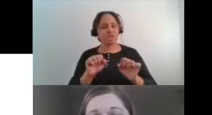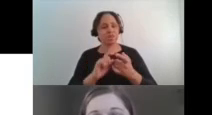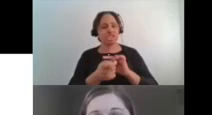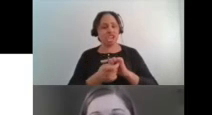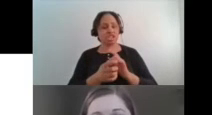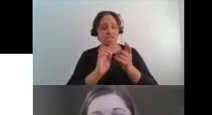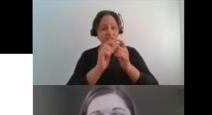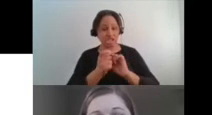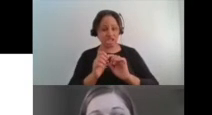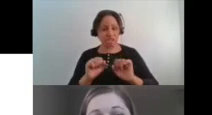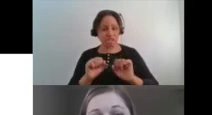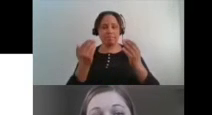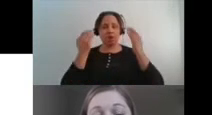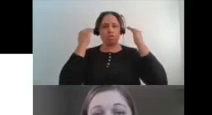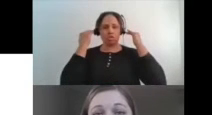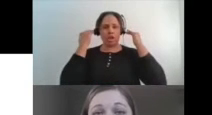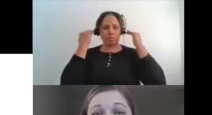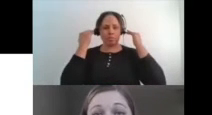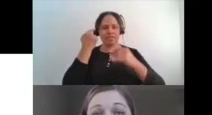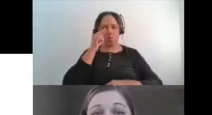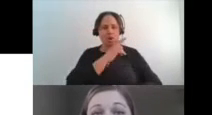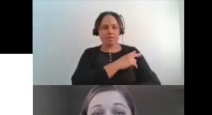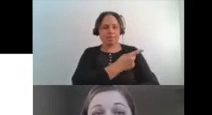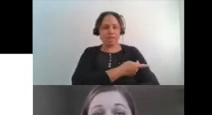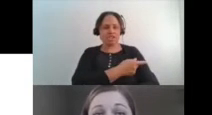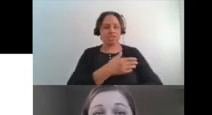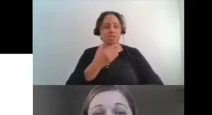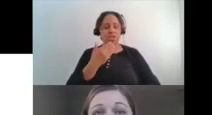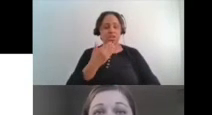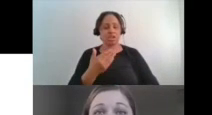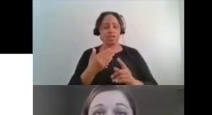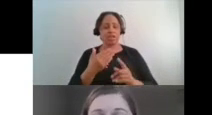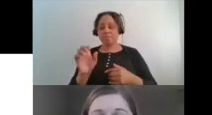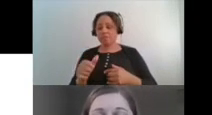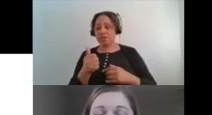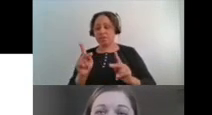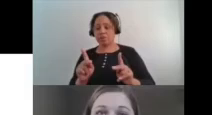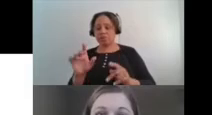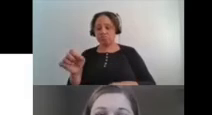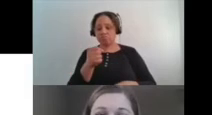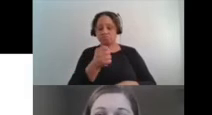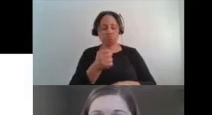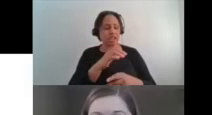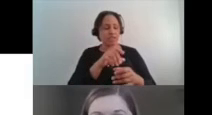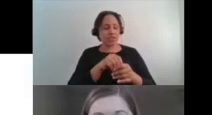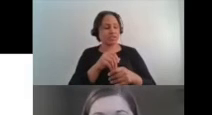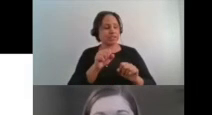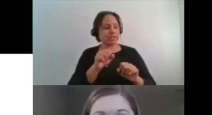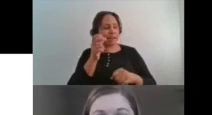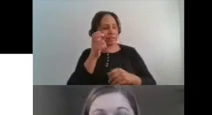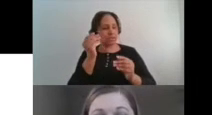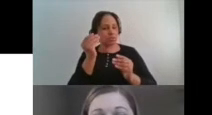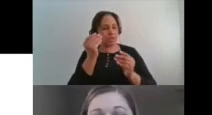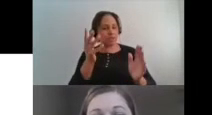be overwhelming for patients. So it's good to have someone else who is involved, who can listen to that information and reinforce it with the